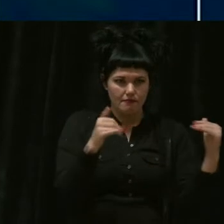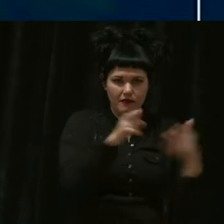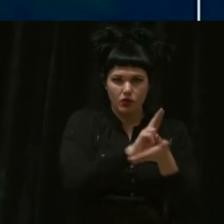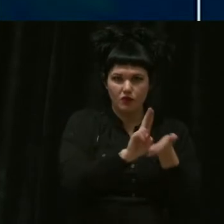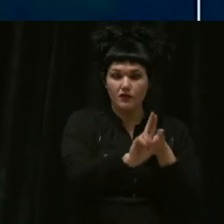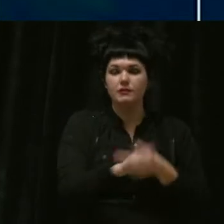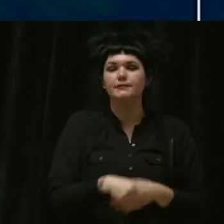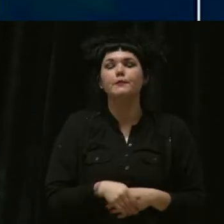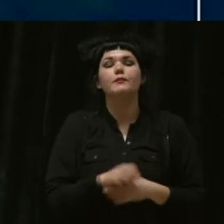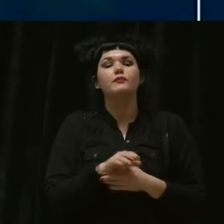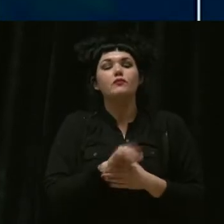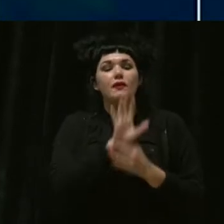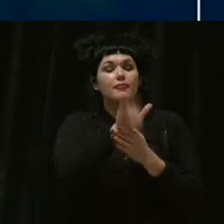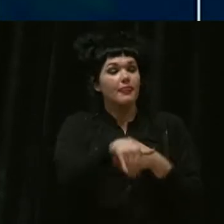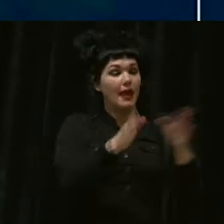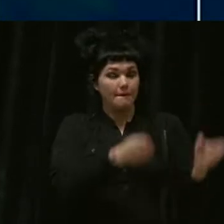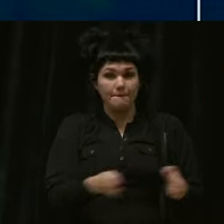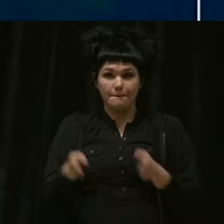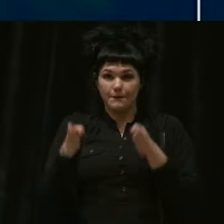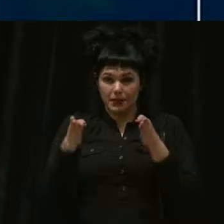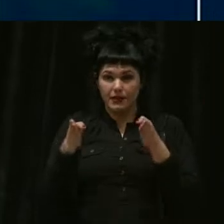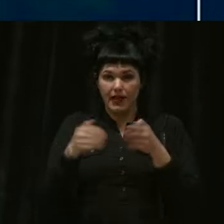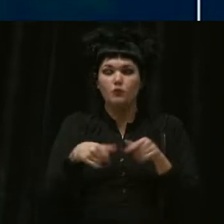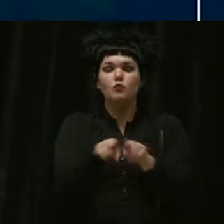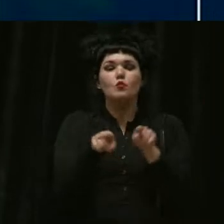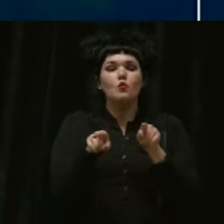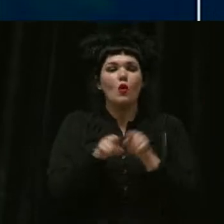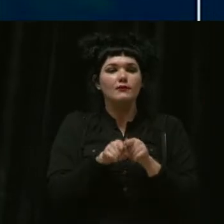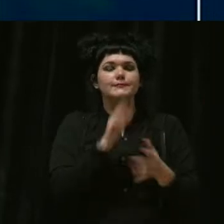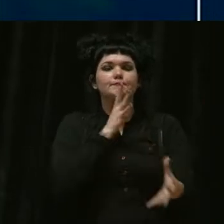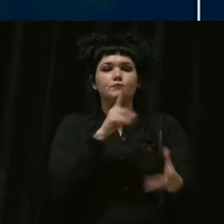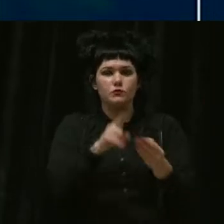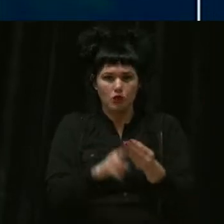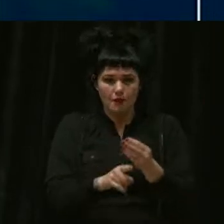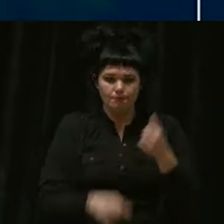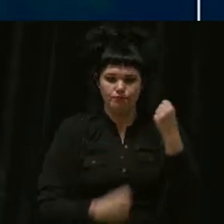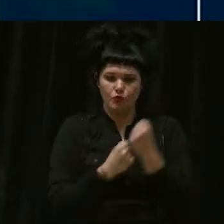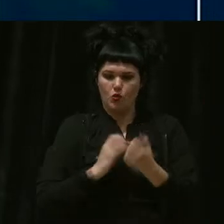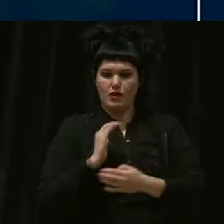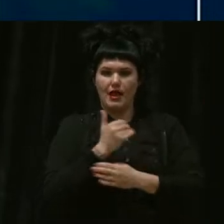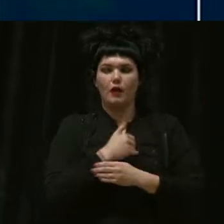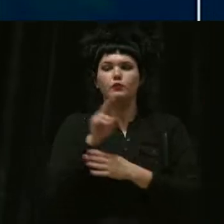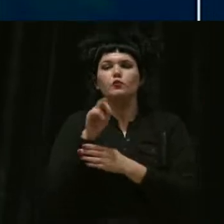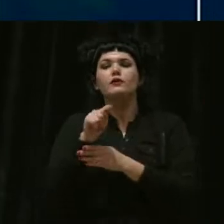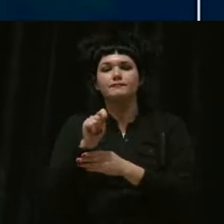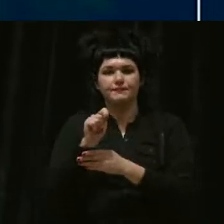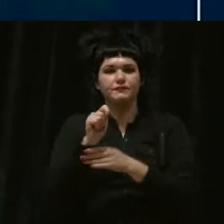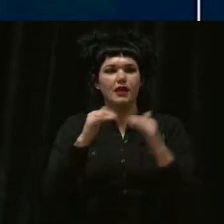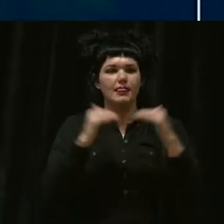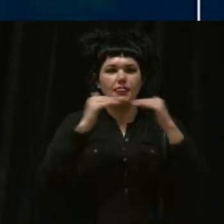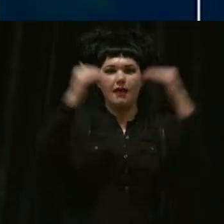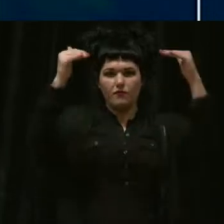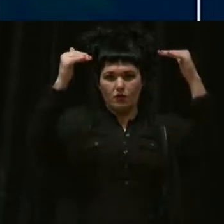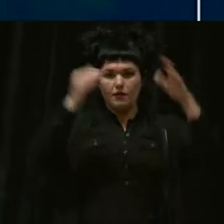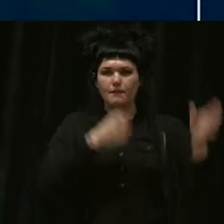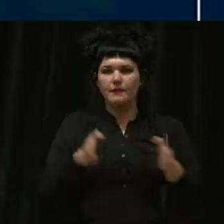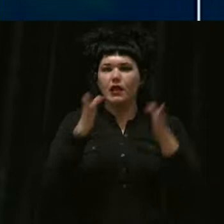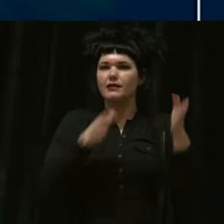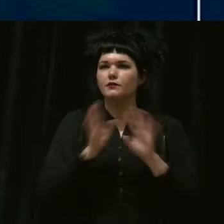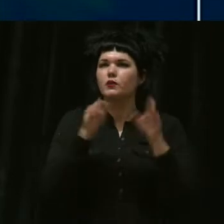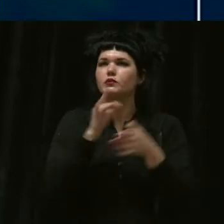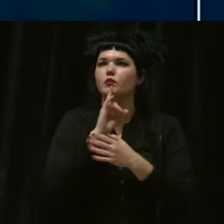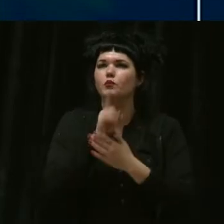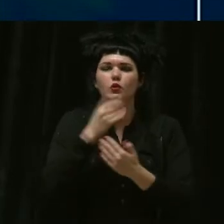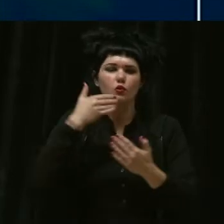part of that plan is to provide resources to support the unit-level plans and to look at really good ideas,